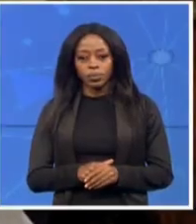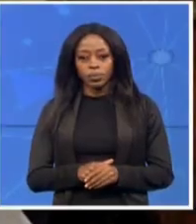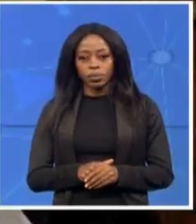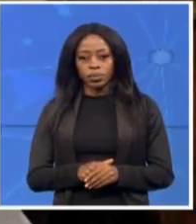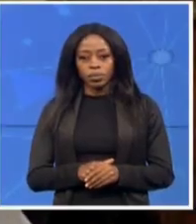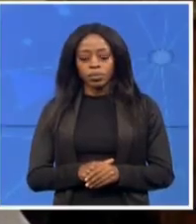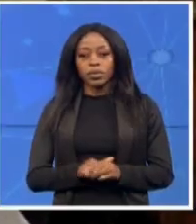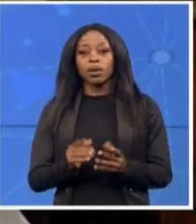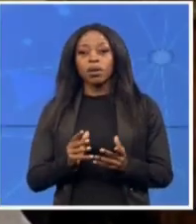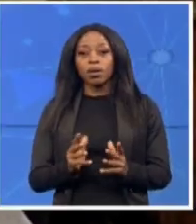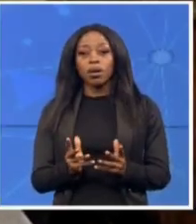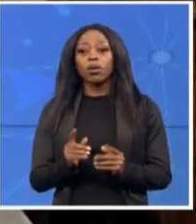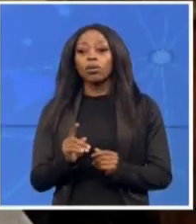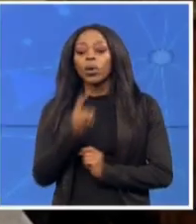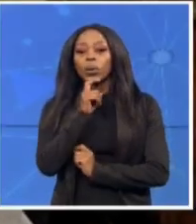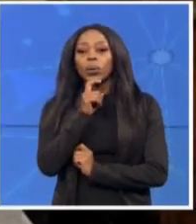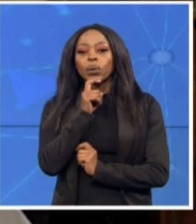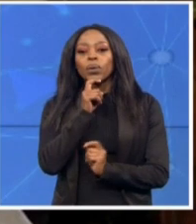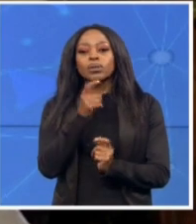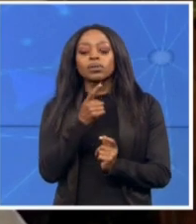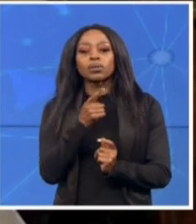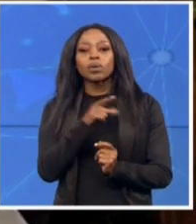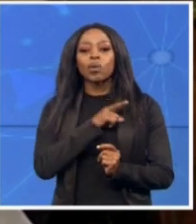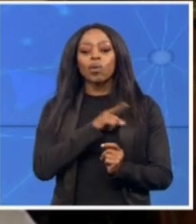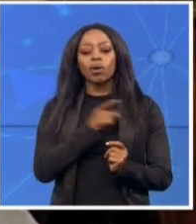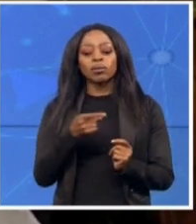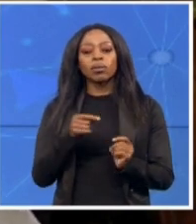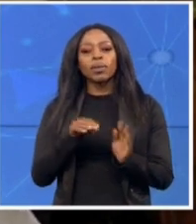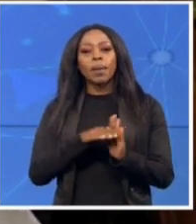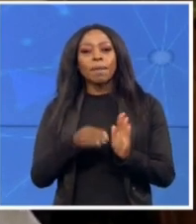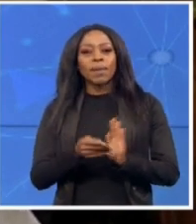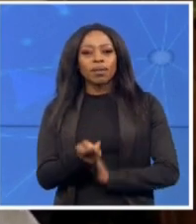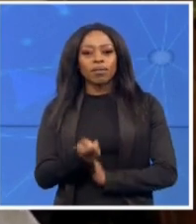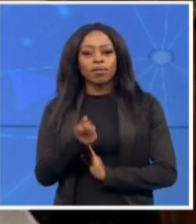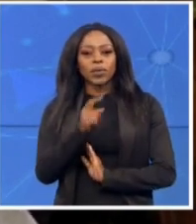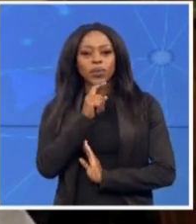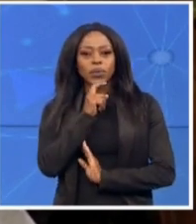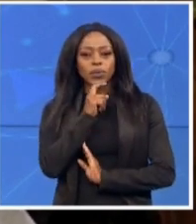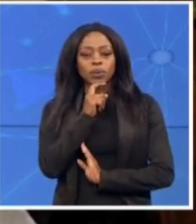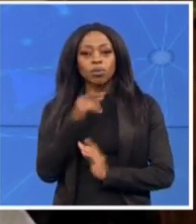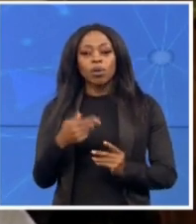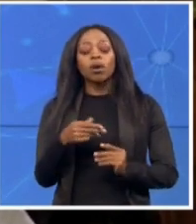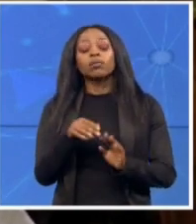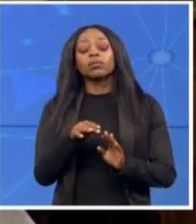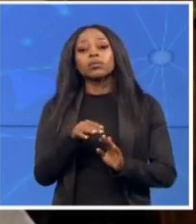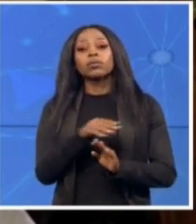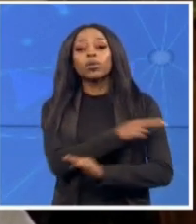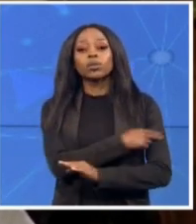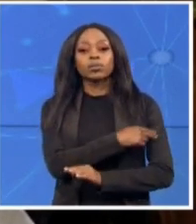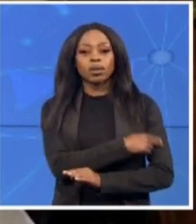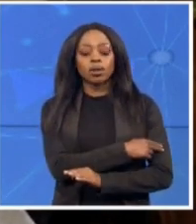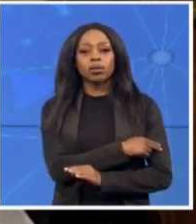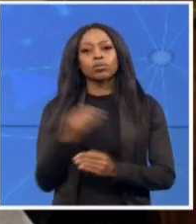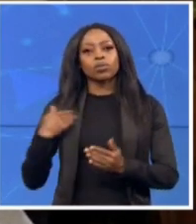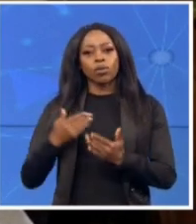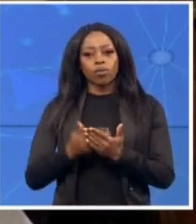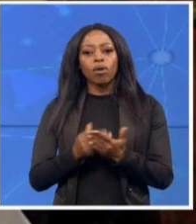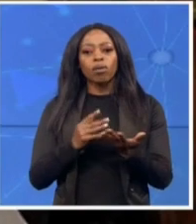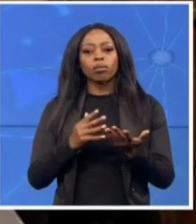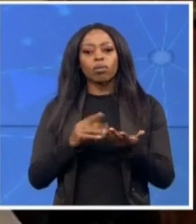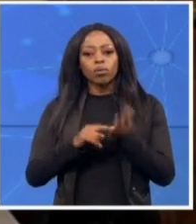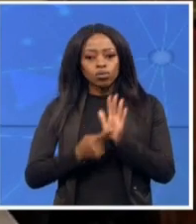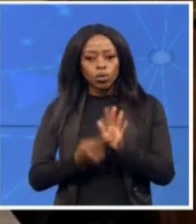in our field hospitals. So really we have shown that we're able to manage COVID-19. So we need to now move